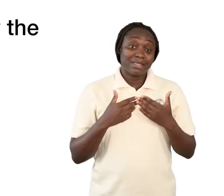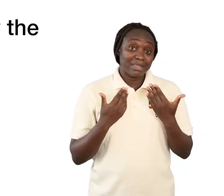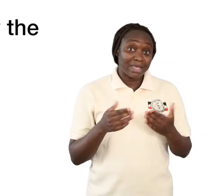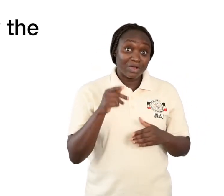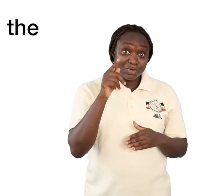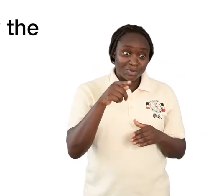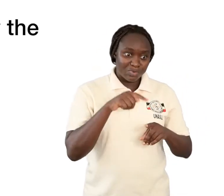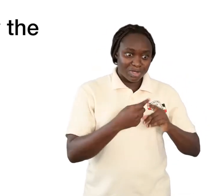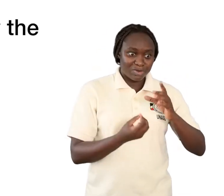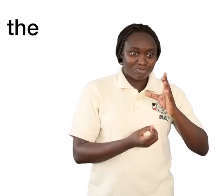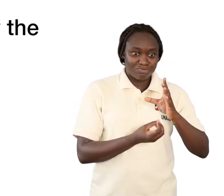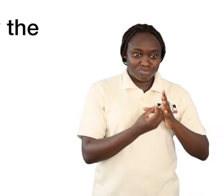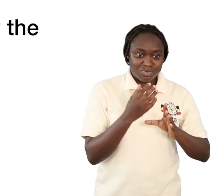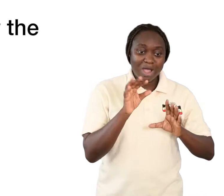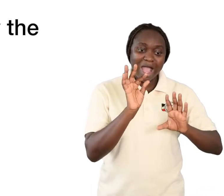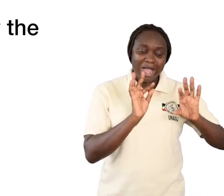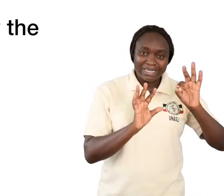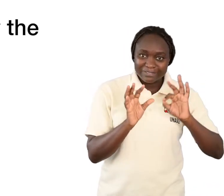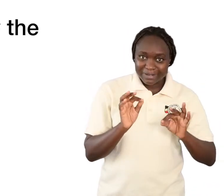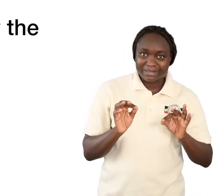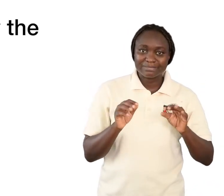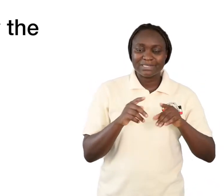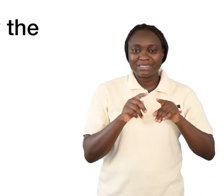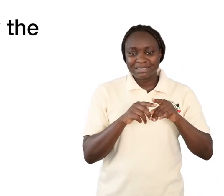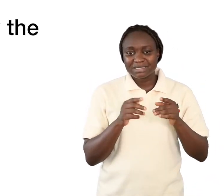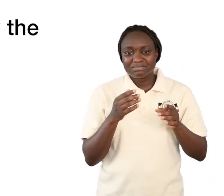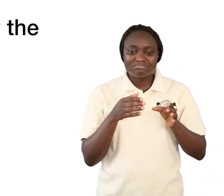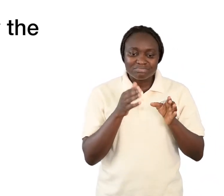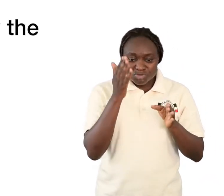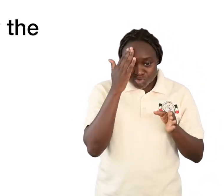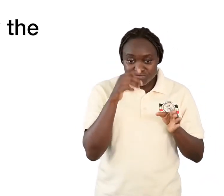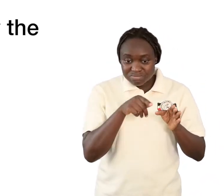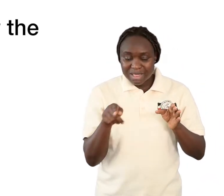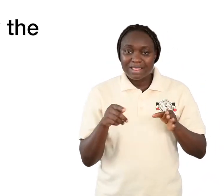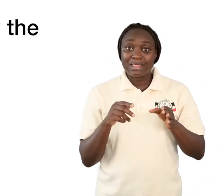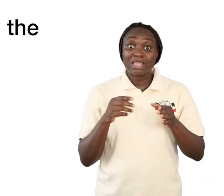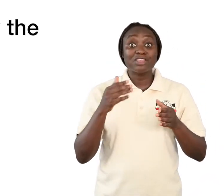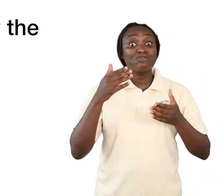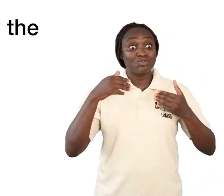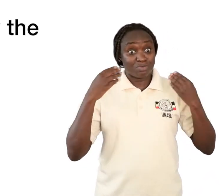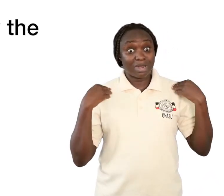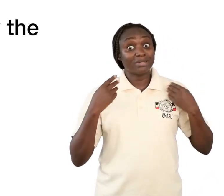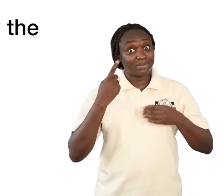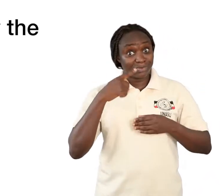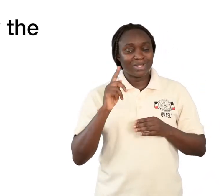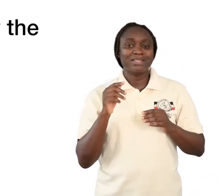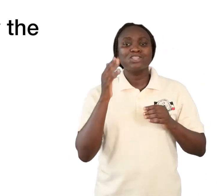identify the subsets, this will mean that we have achieved that objective.